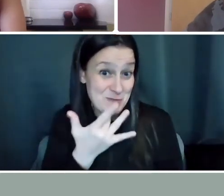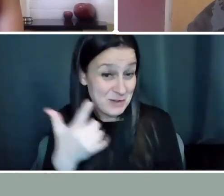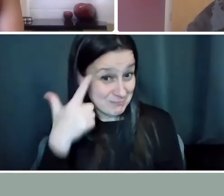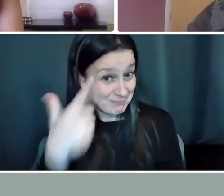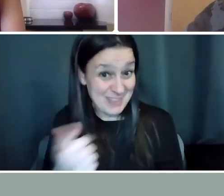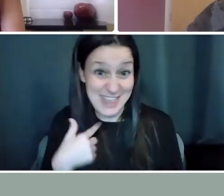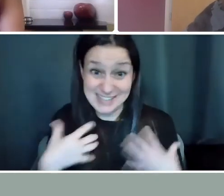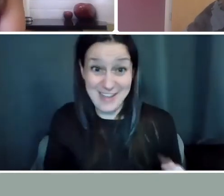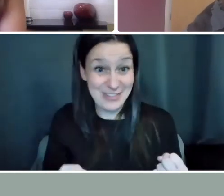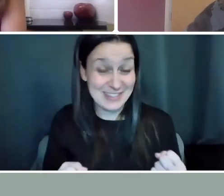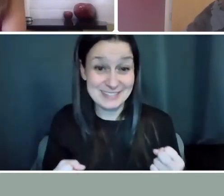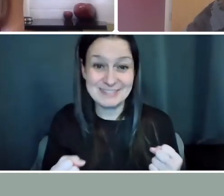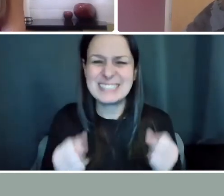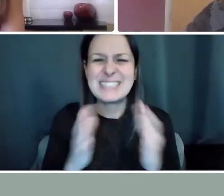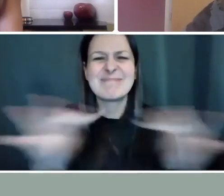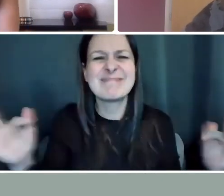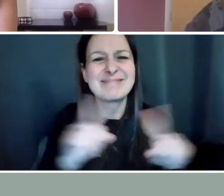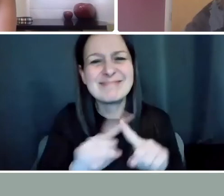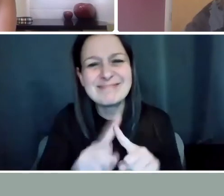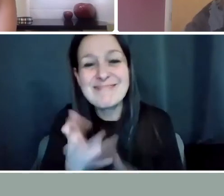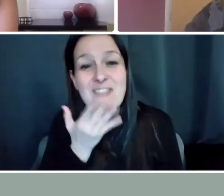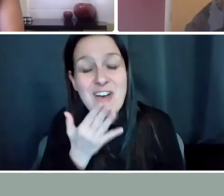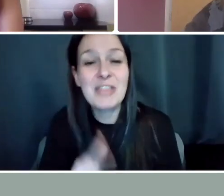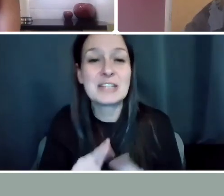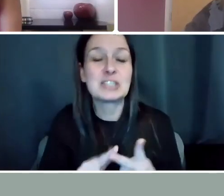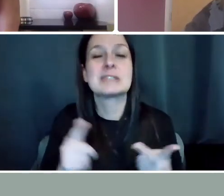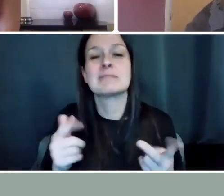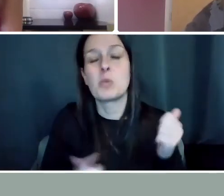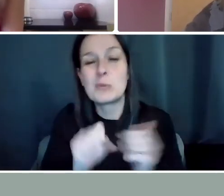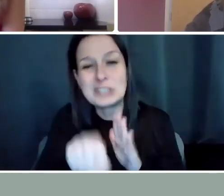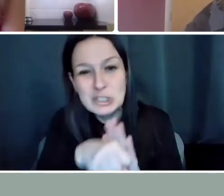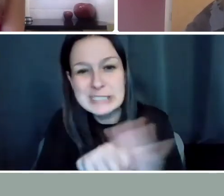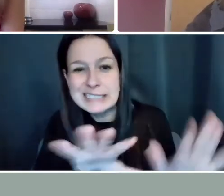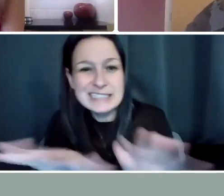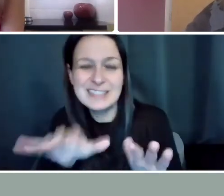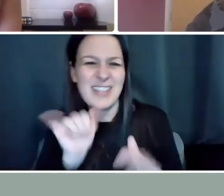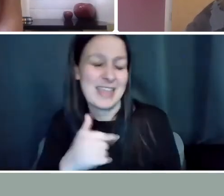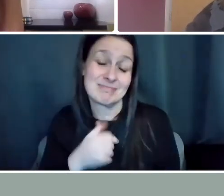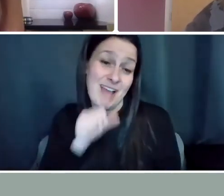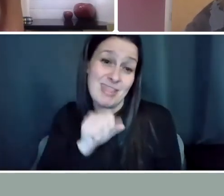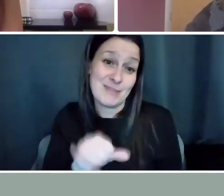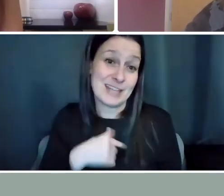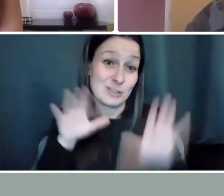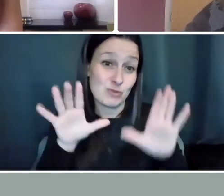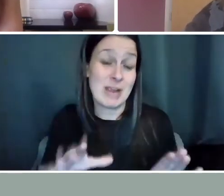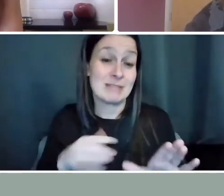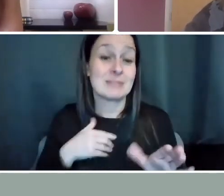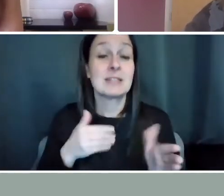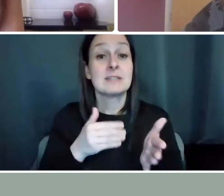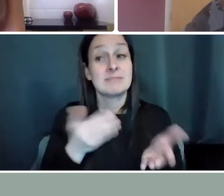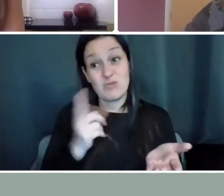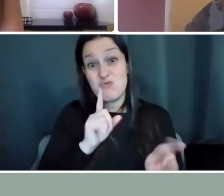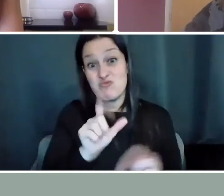healthy. Just go for like diversity and color, seasonality. But yeah, I mean, I love that. That's great. And actually a lot of our